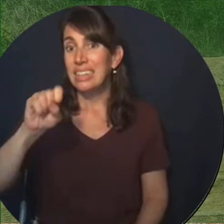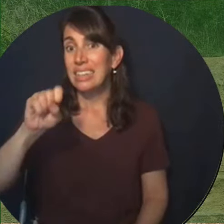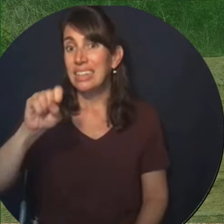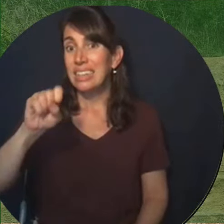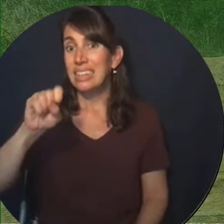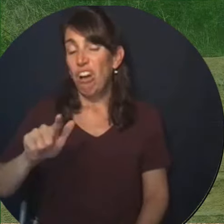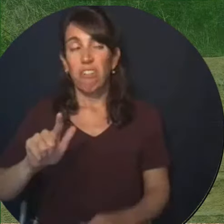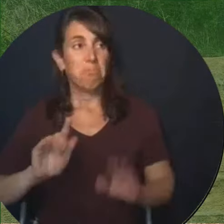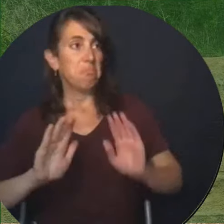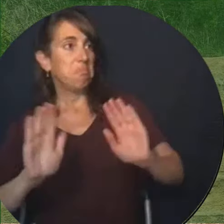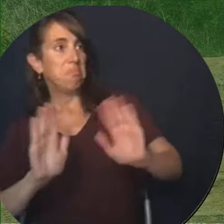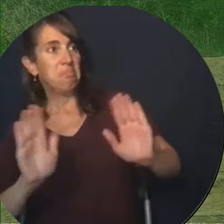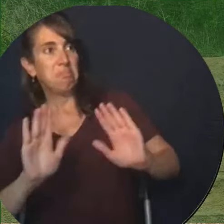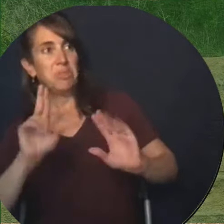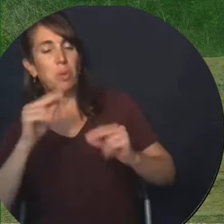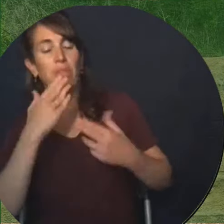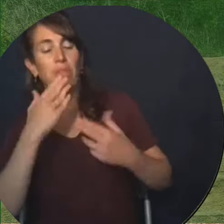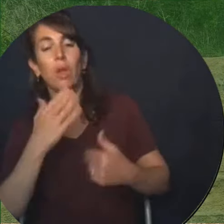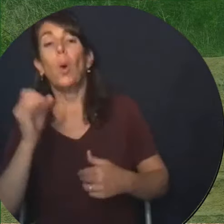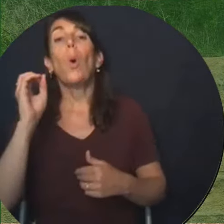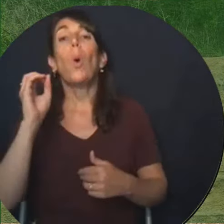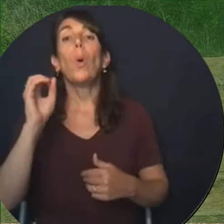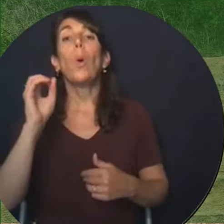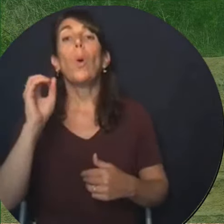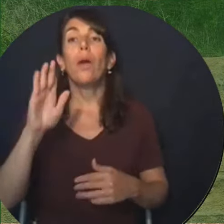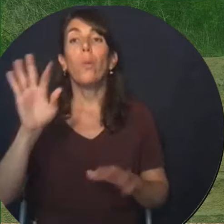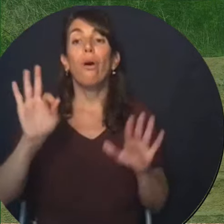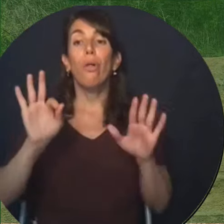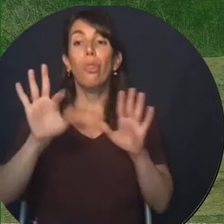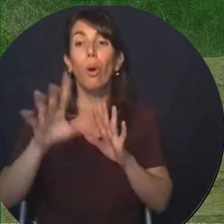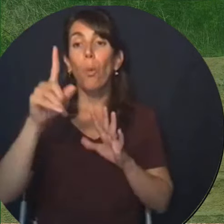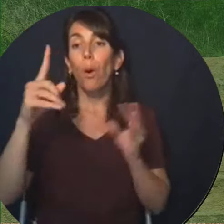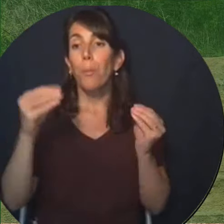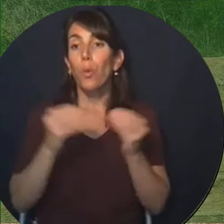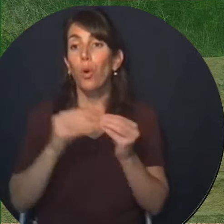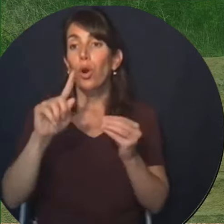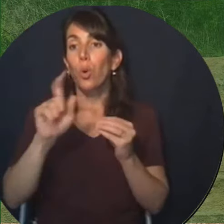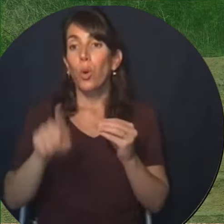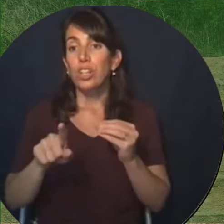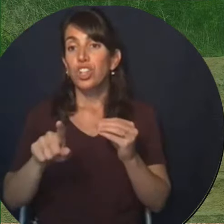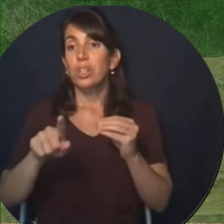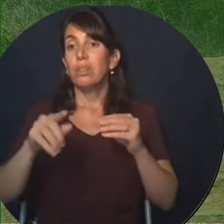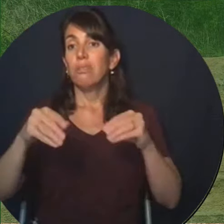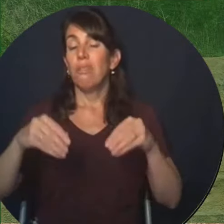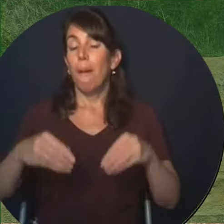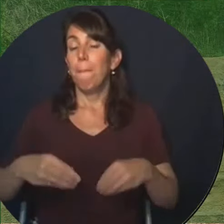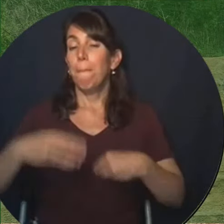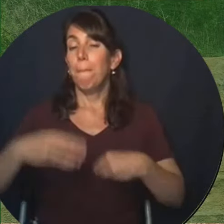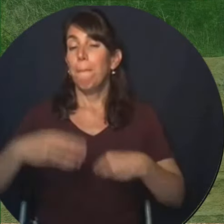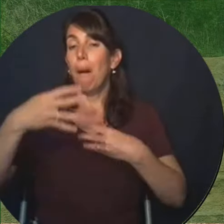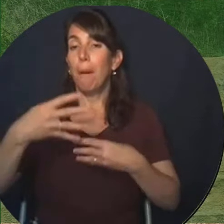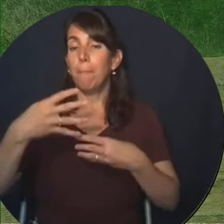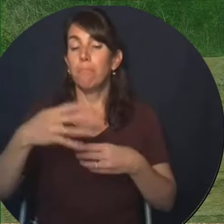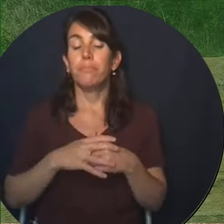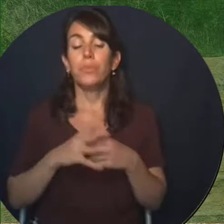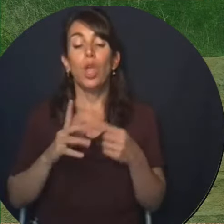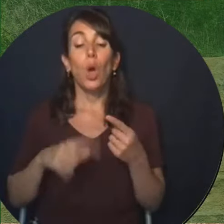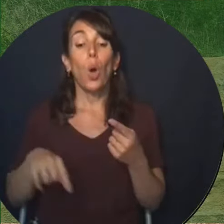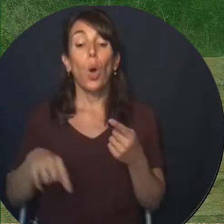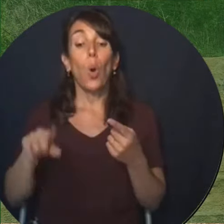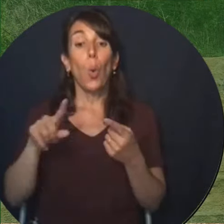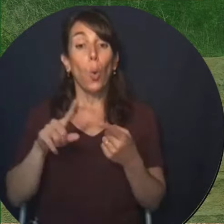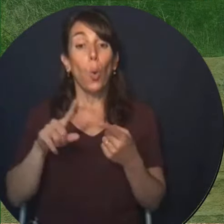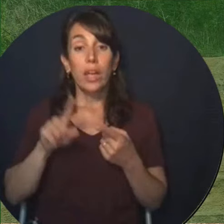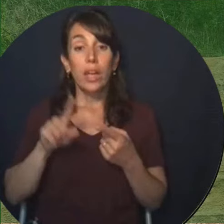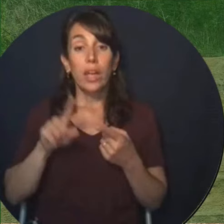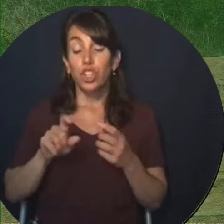Okay, maybe I'll just throw in another question that came up that I think is maybe we want to speak to. You know, when should a group be trying